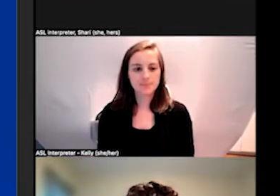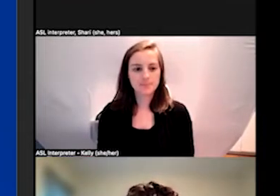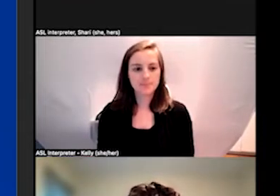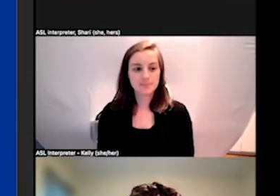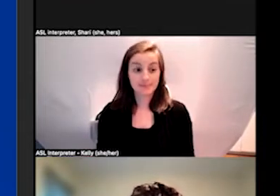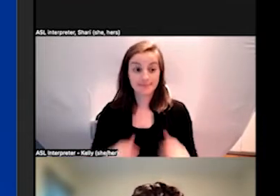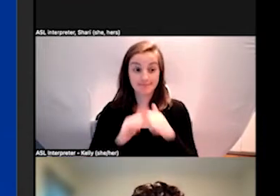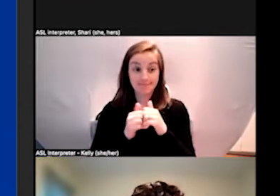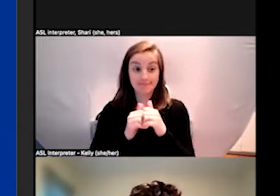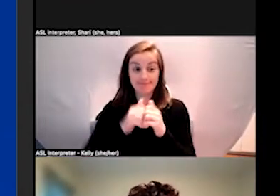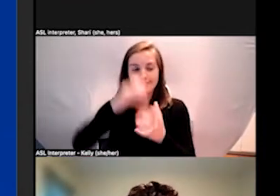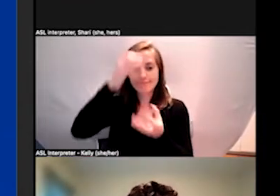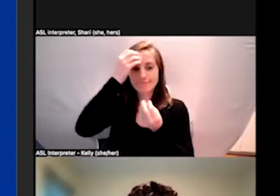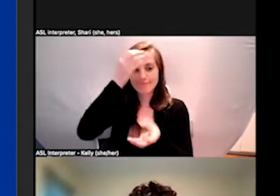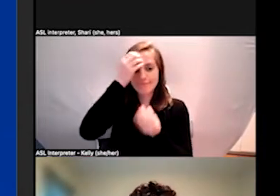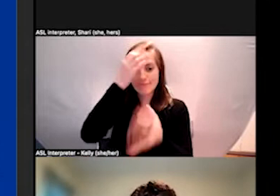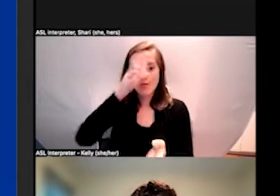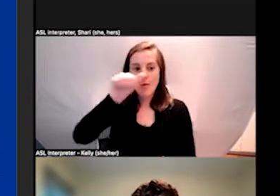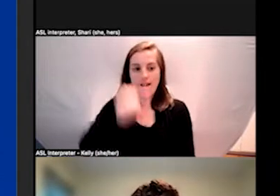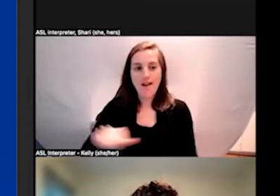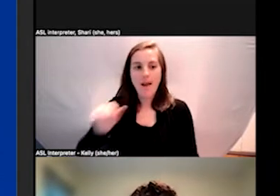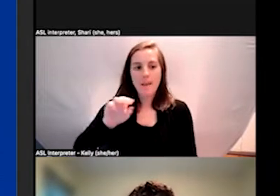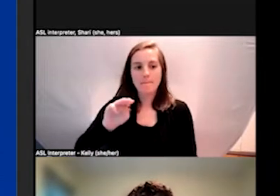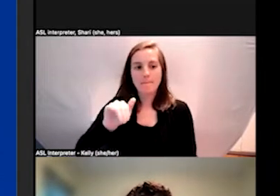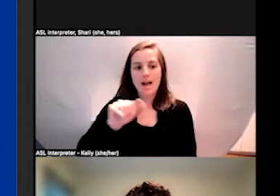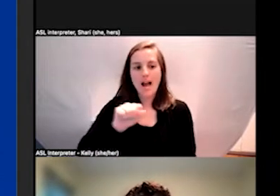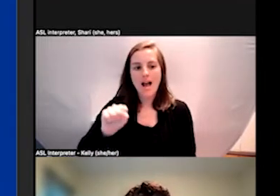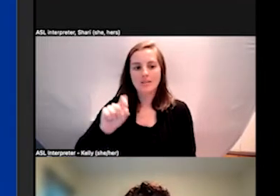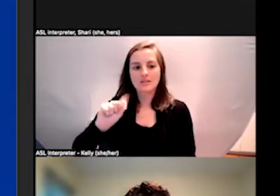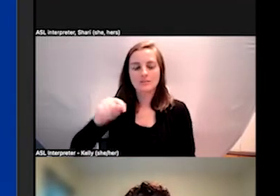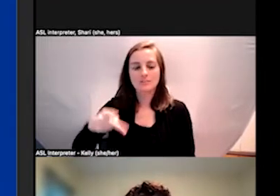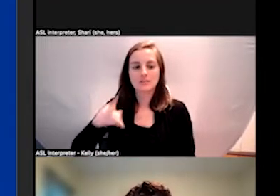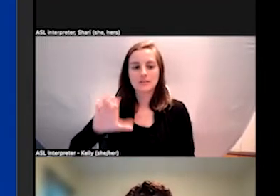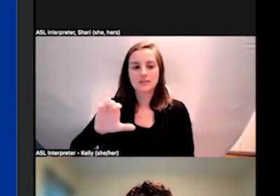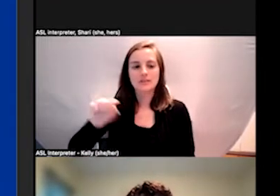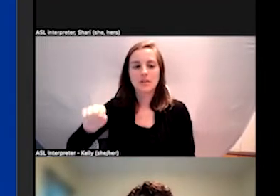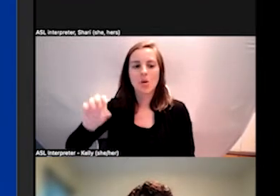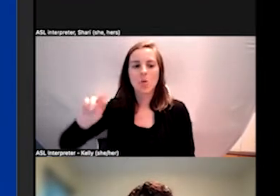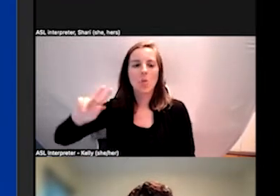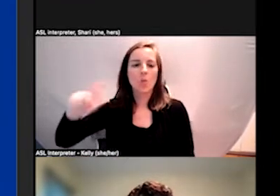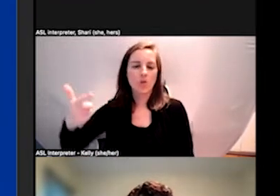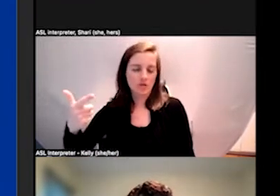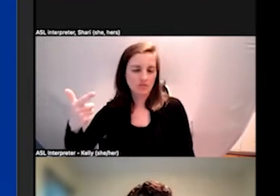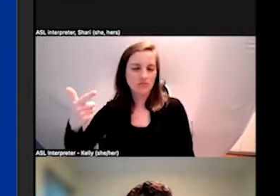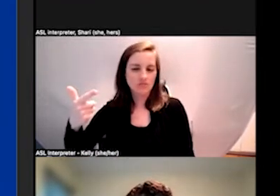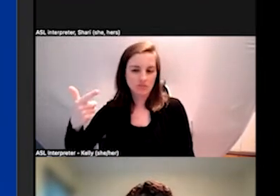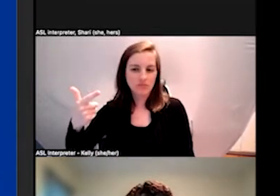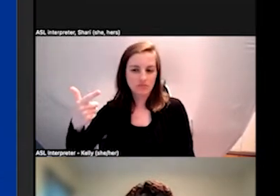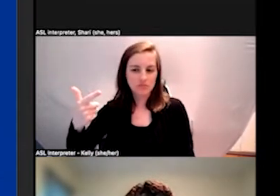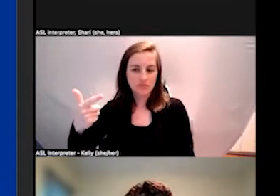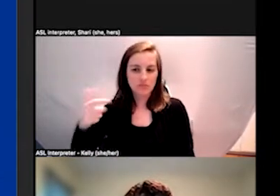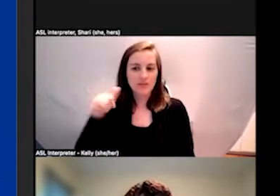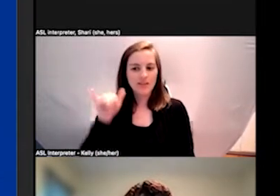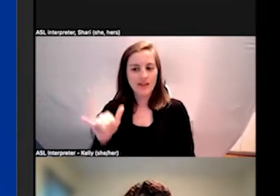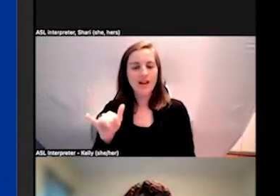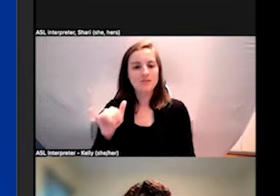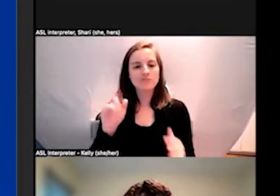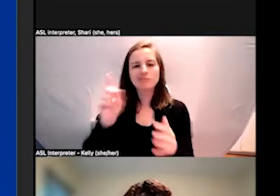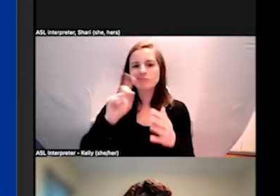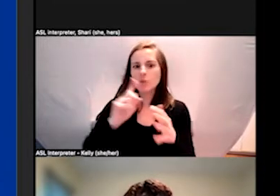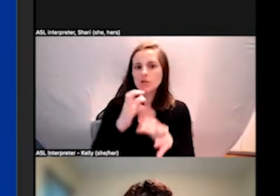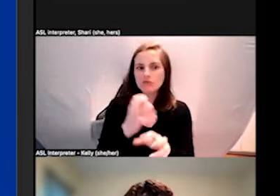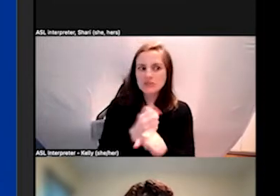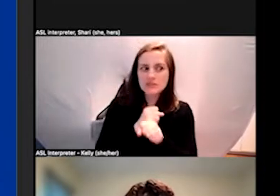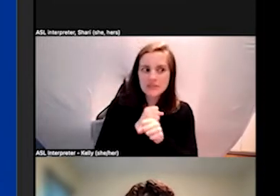emailing info@masstbc.org. And this is a starting place on where to receive gender affirming care, what options